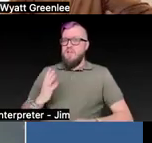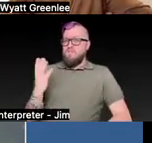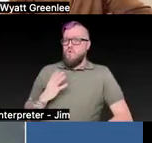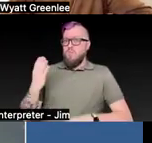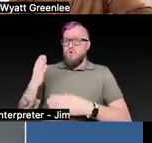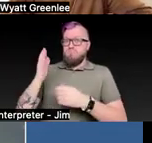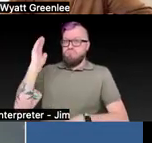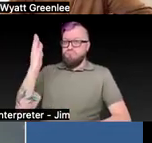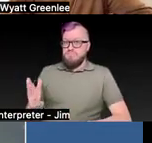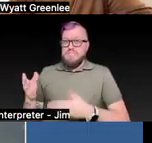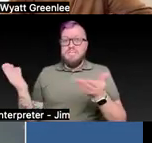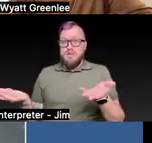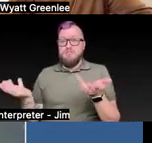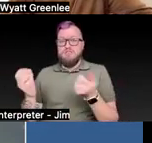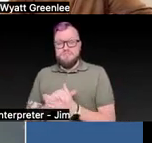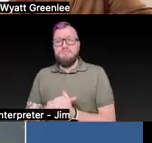here.